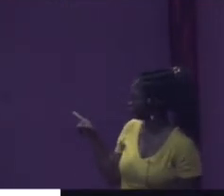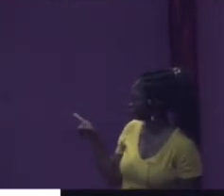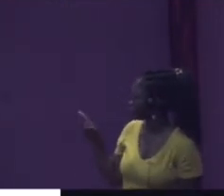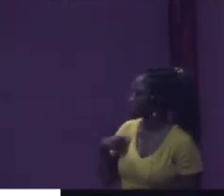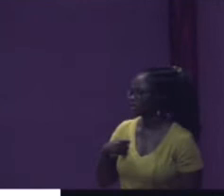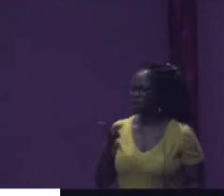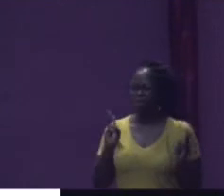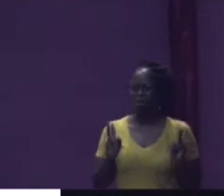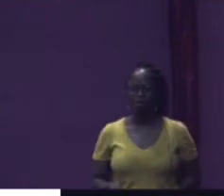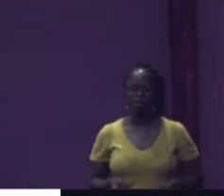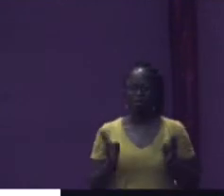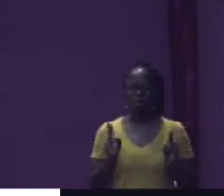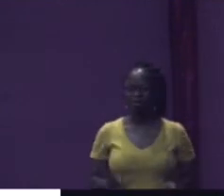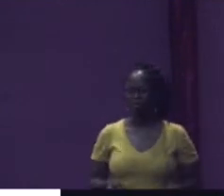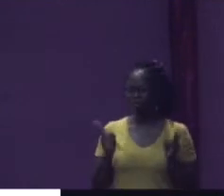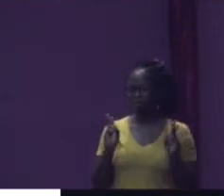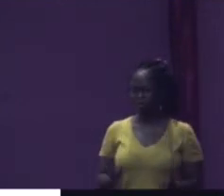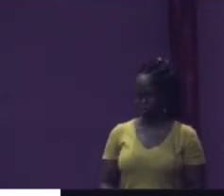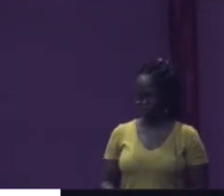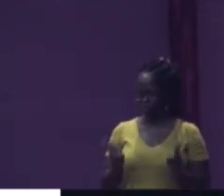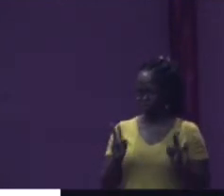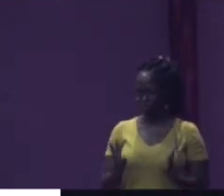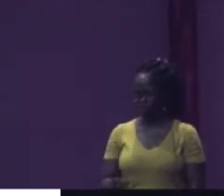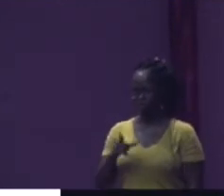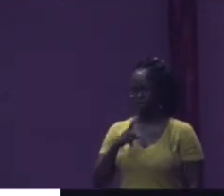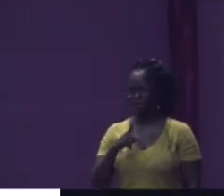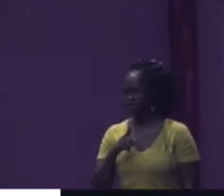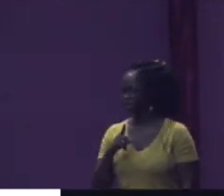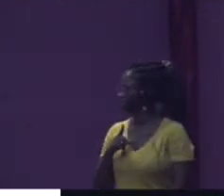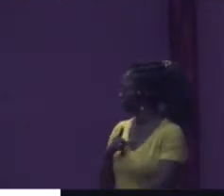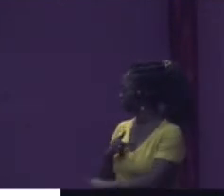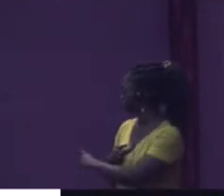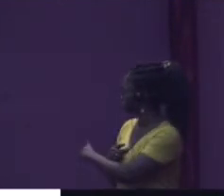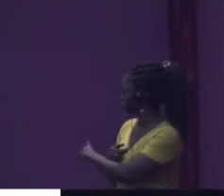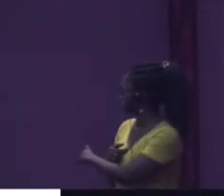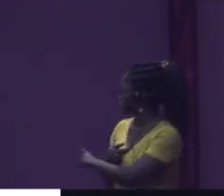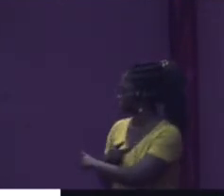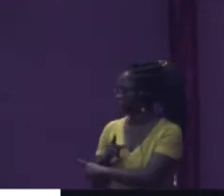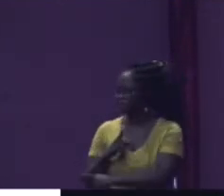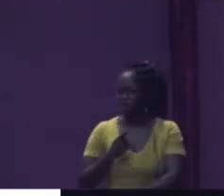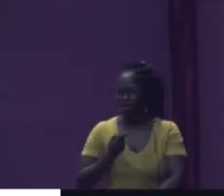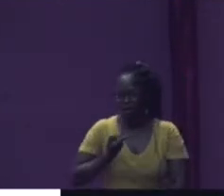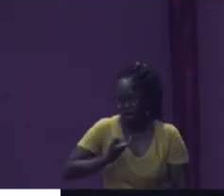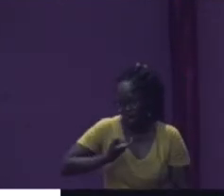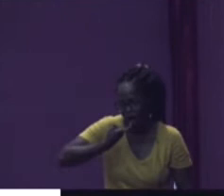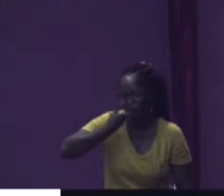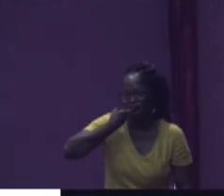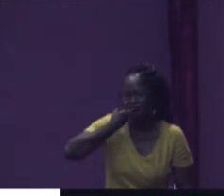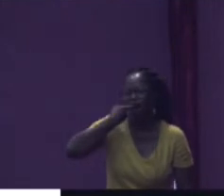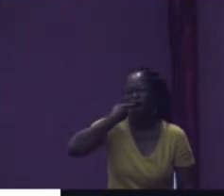out, push on the palate and get at whatever saliva or anything may be there.